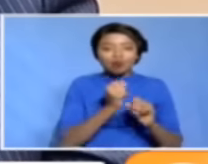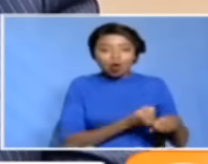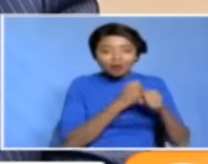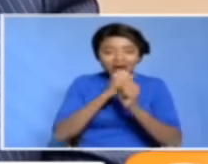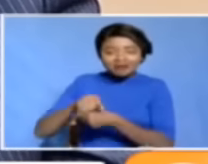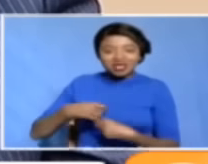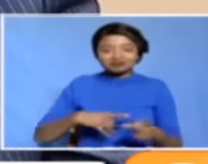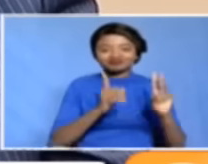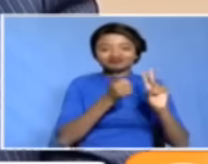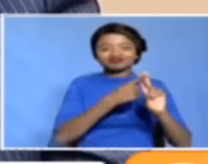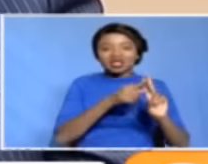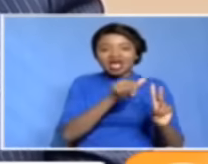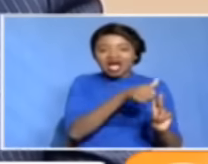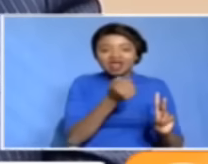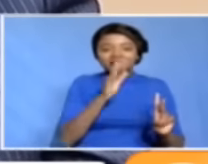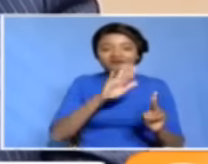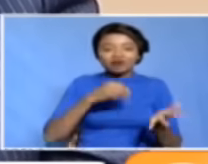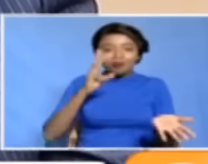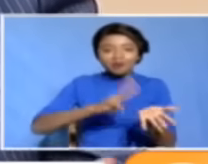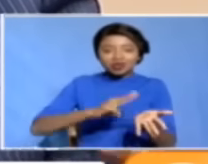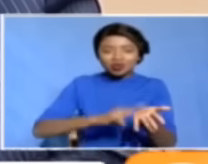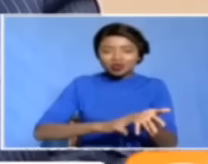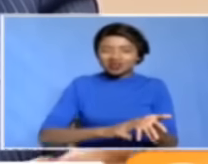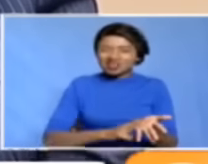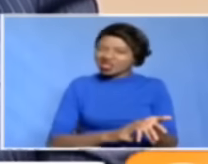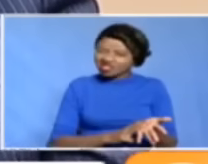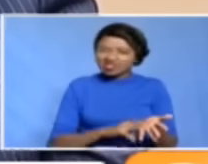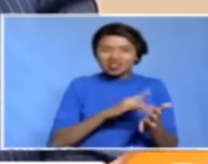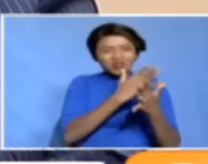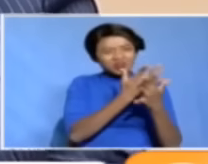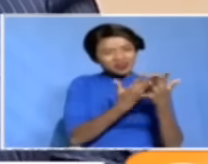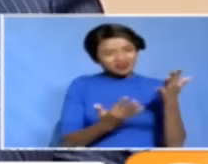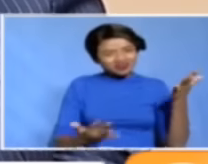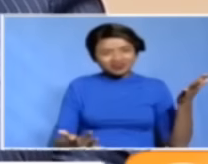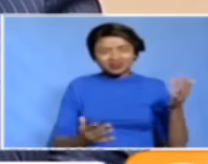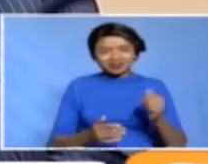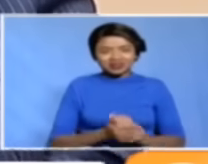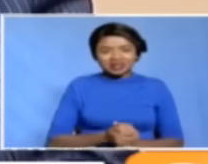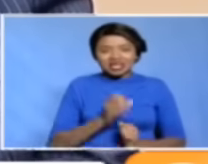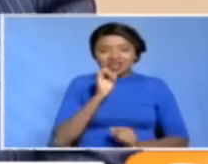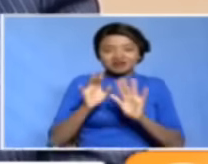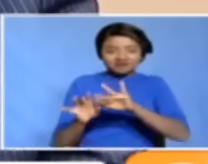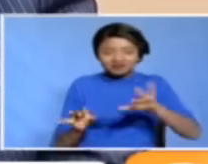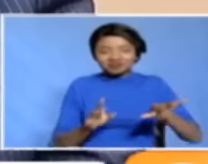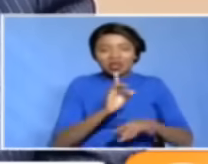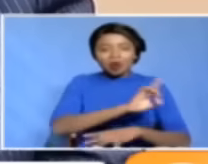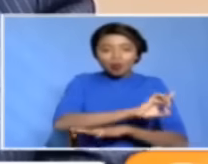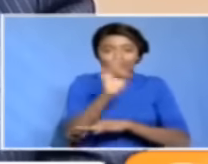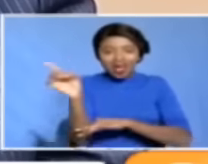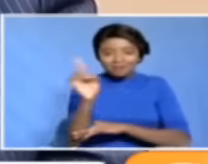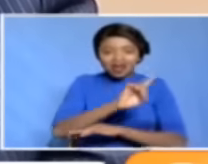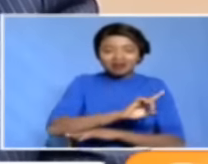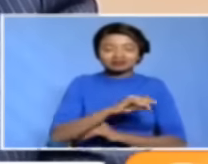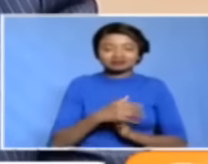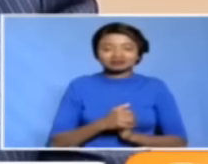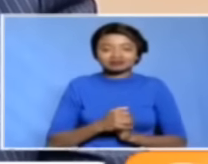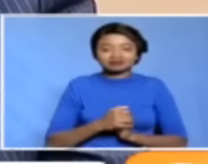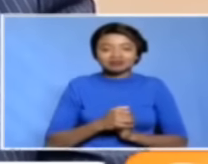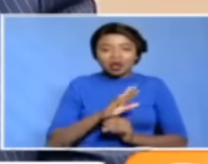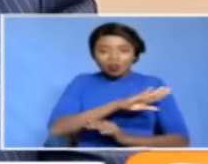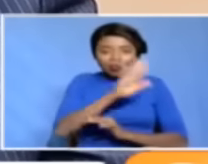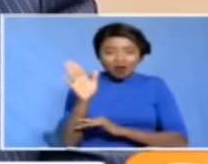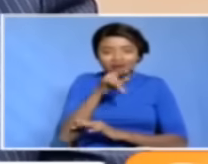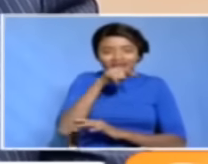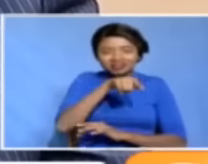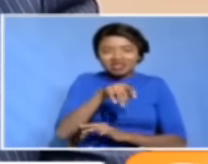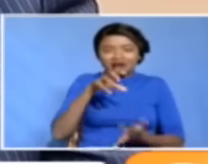from Migori. You look at it. Okay. You go to Wiper, you find the position given to Wiper. The position given